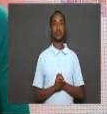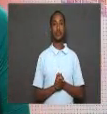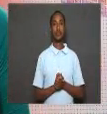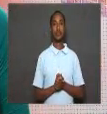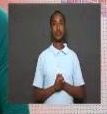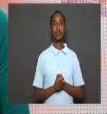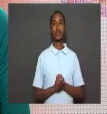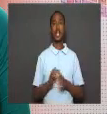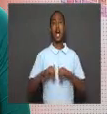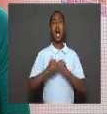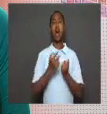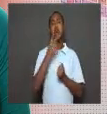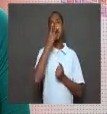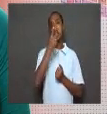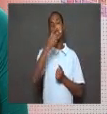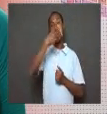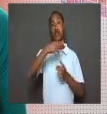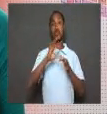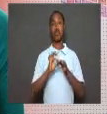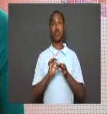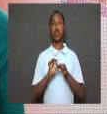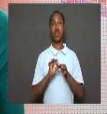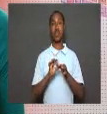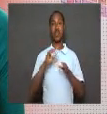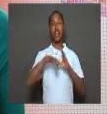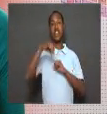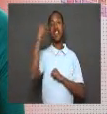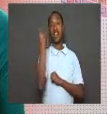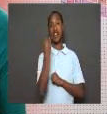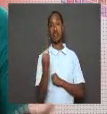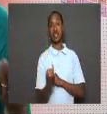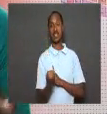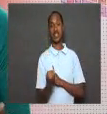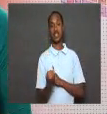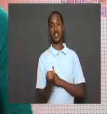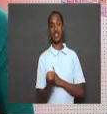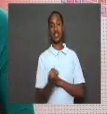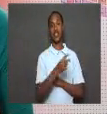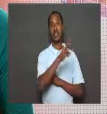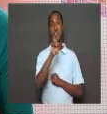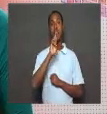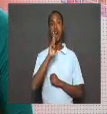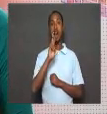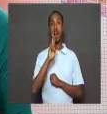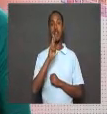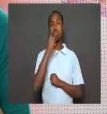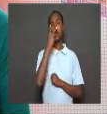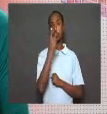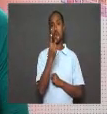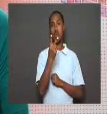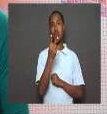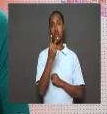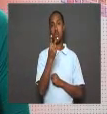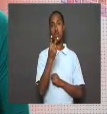How do we represent hydrogen bonds in diagrams? They are often shown as